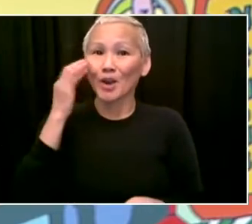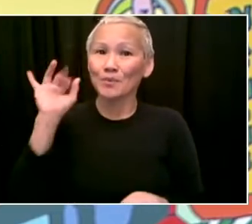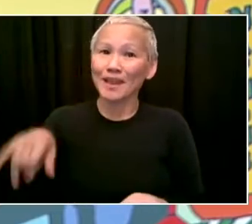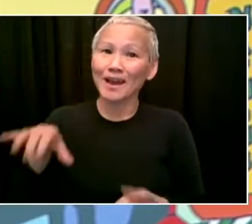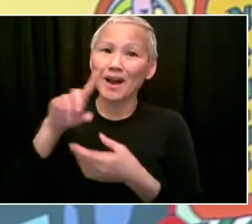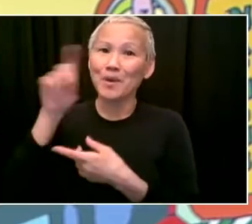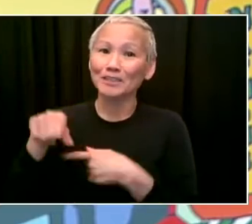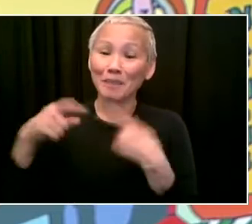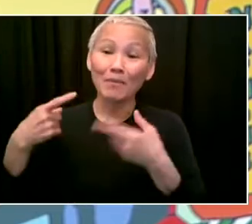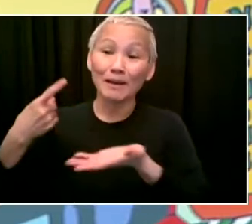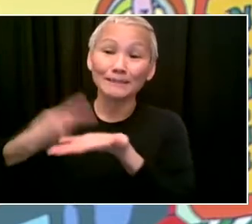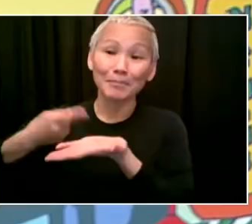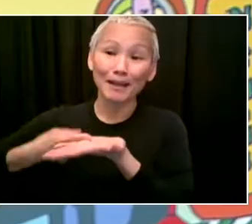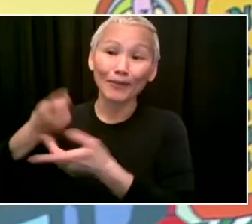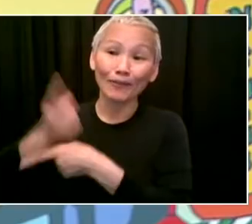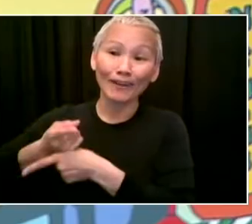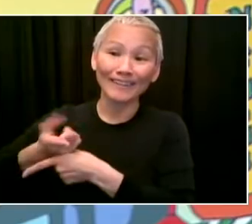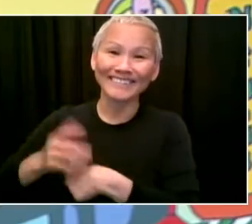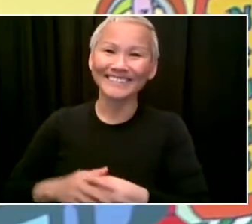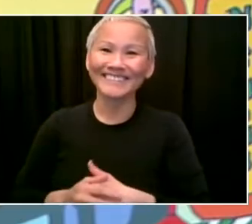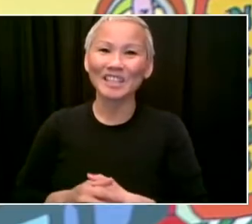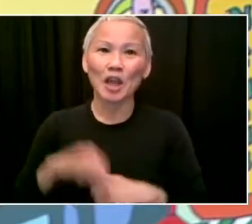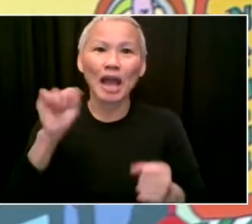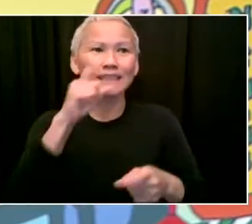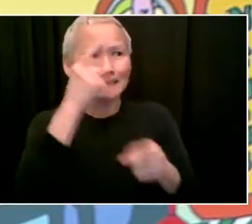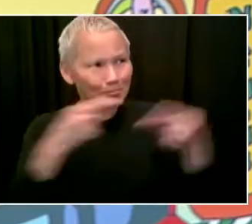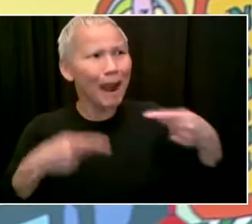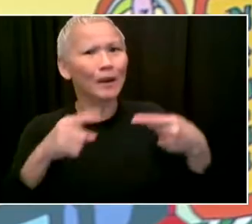debate? Yes, not to beat a dead debate.